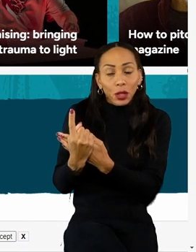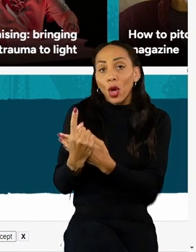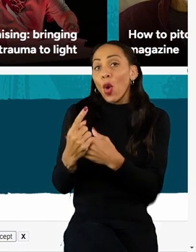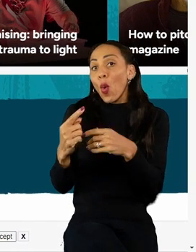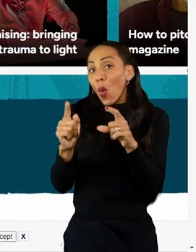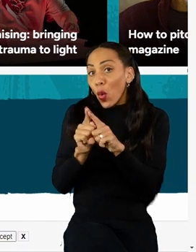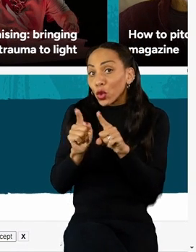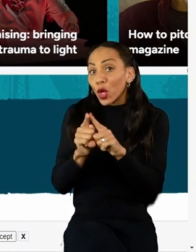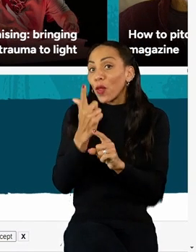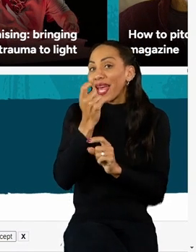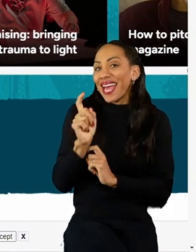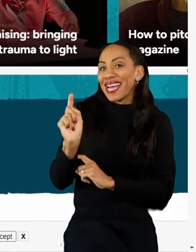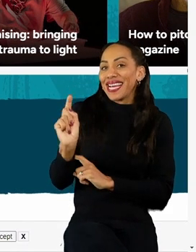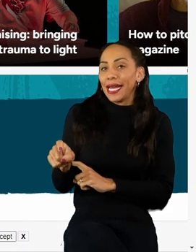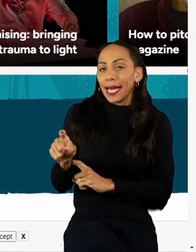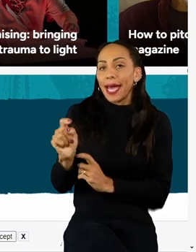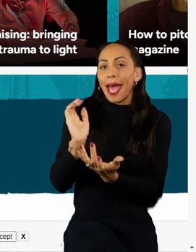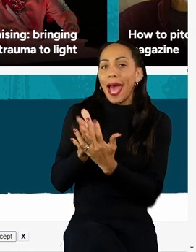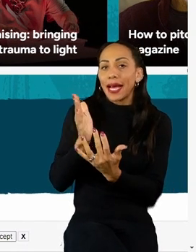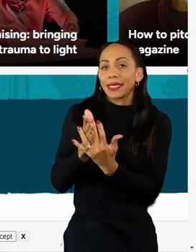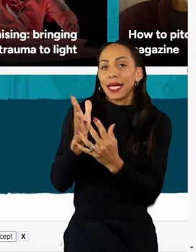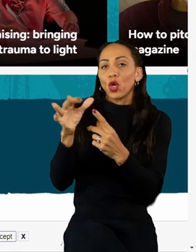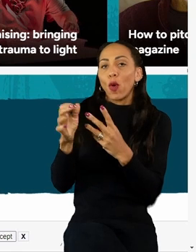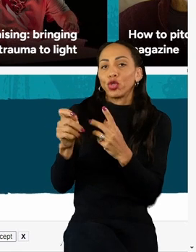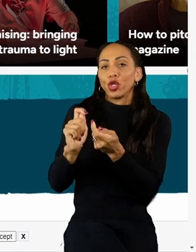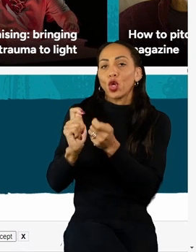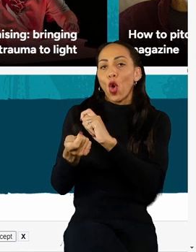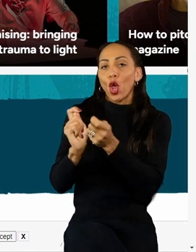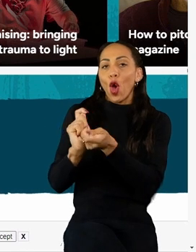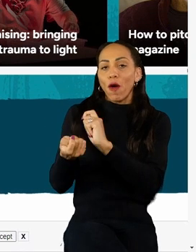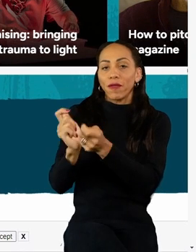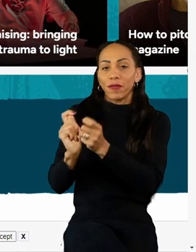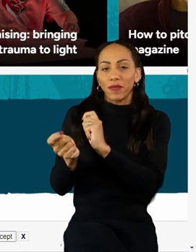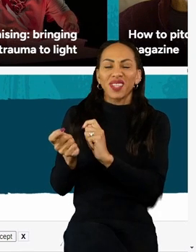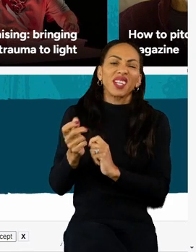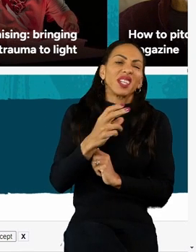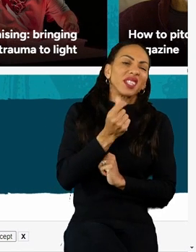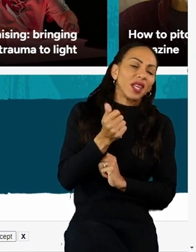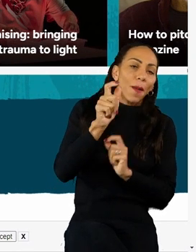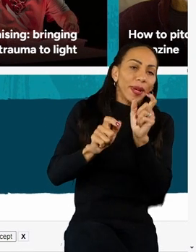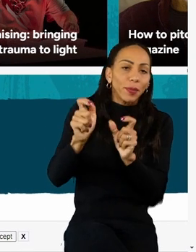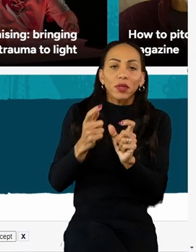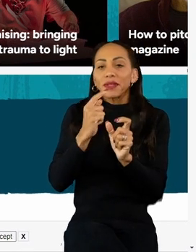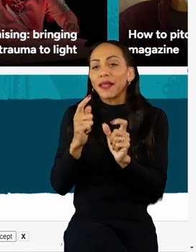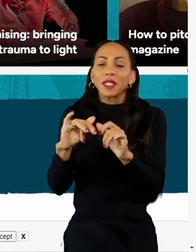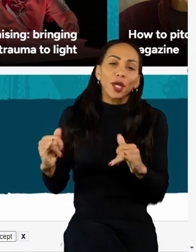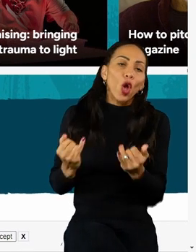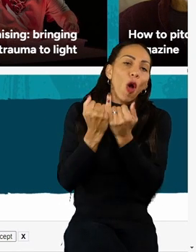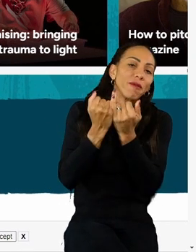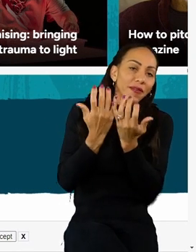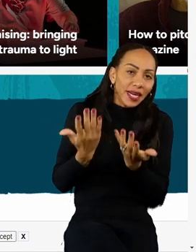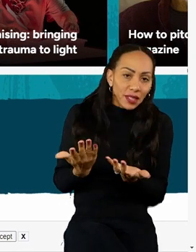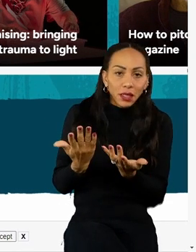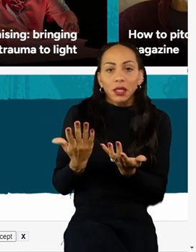events. But critically, they'll be able to switch the access options on and off. We've had